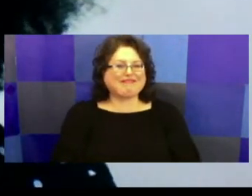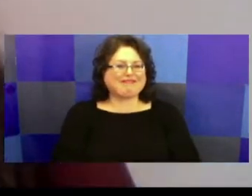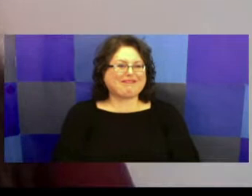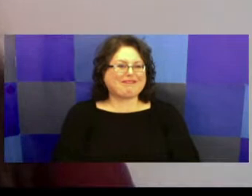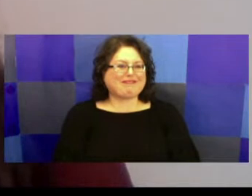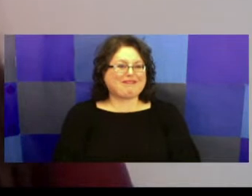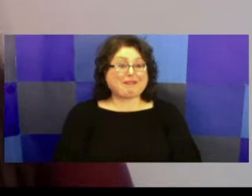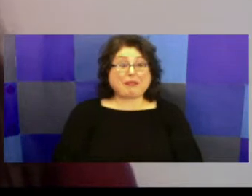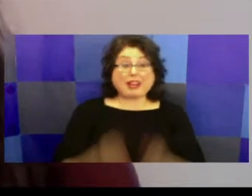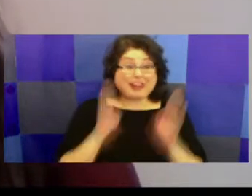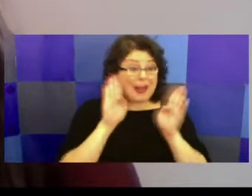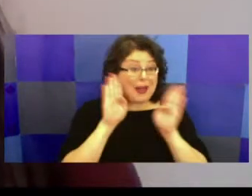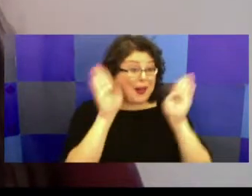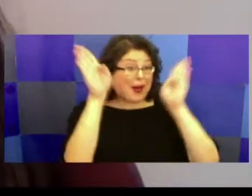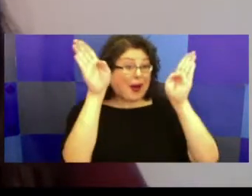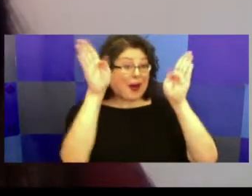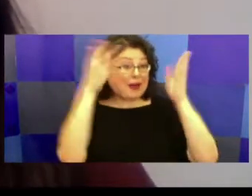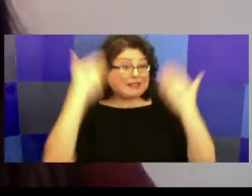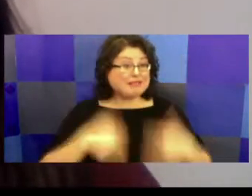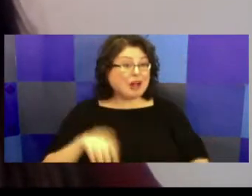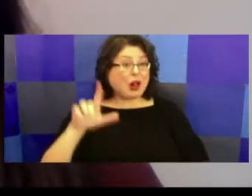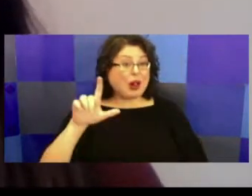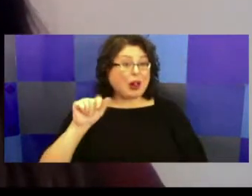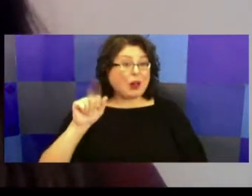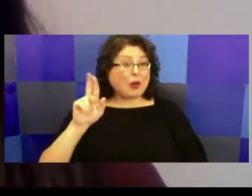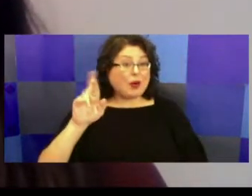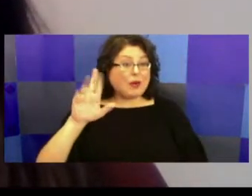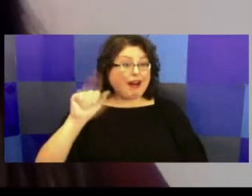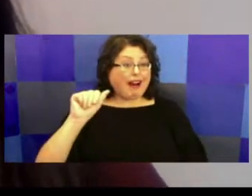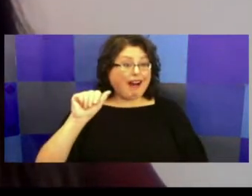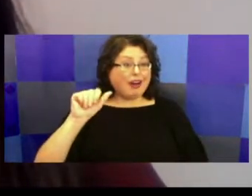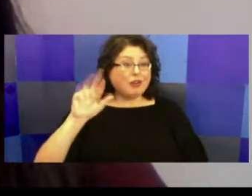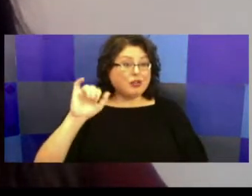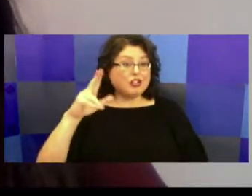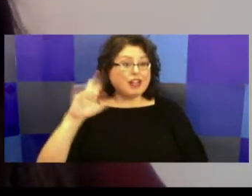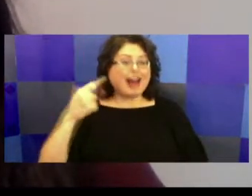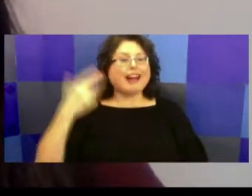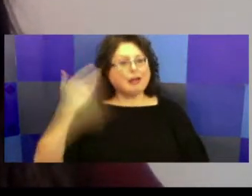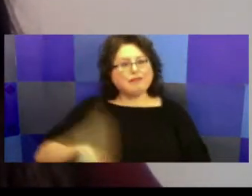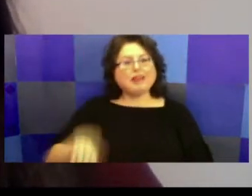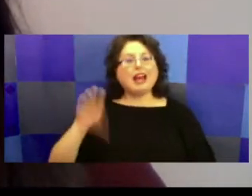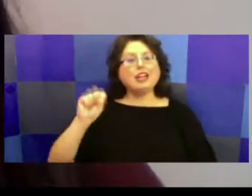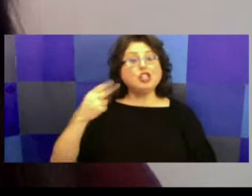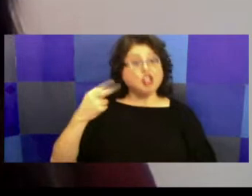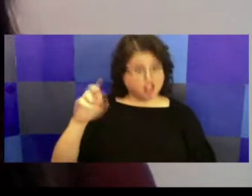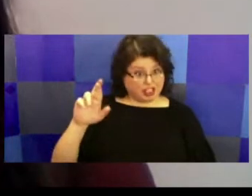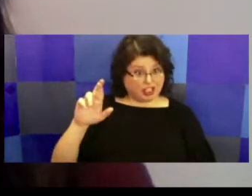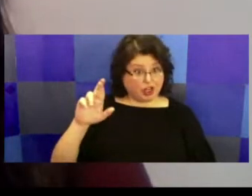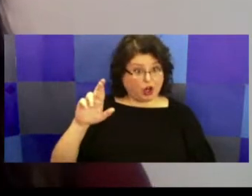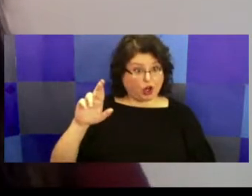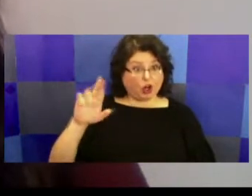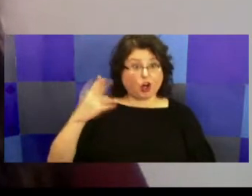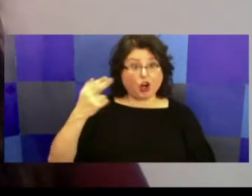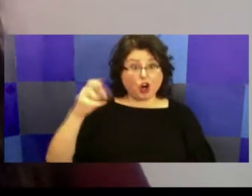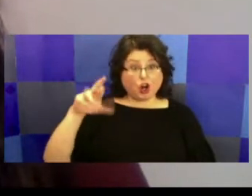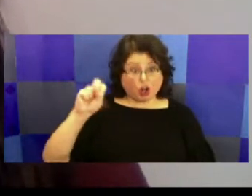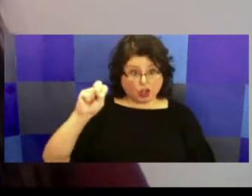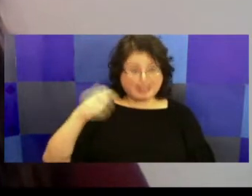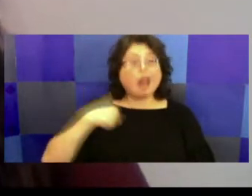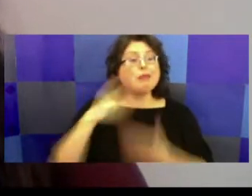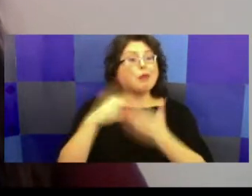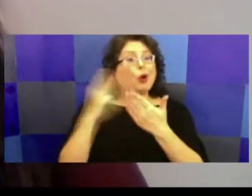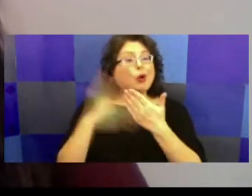Hi, everyone. My name is Laura Rushak. My pronouns are she, her, and hers. I'm the program specialist